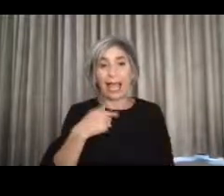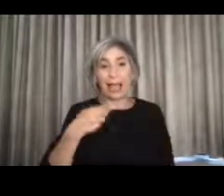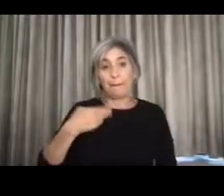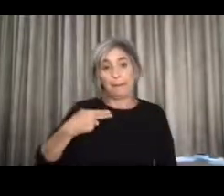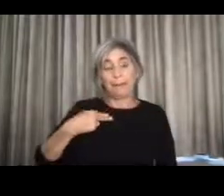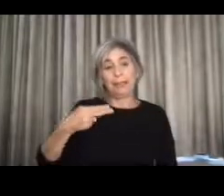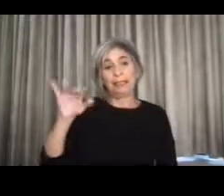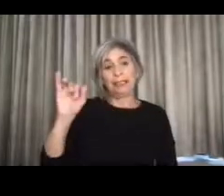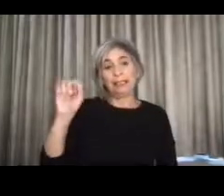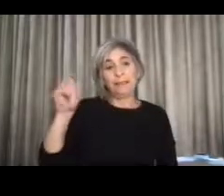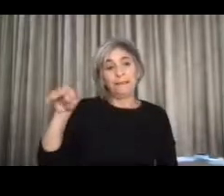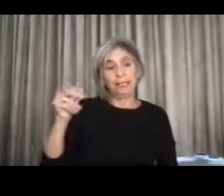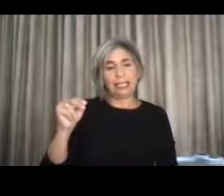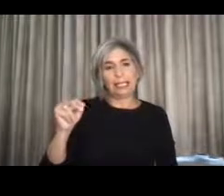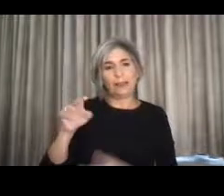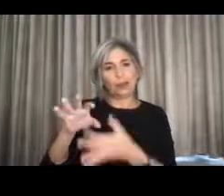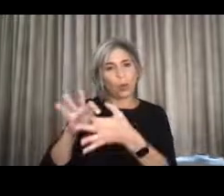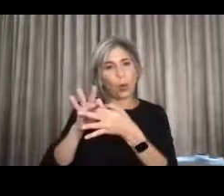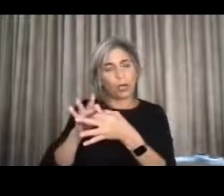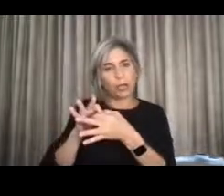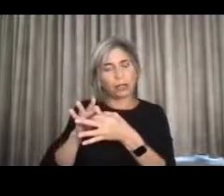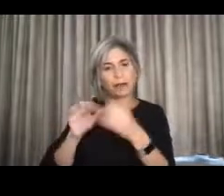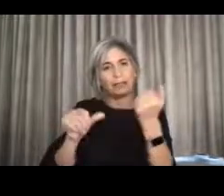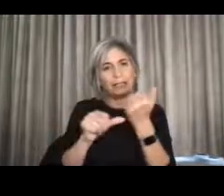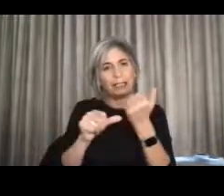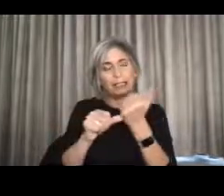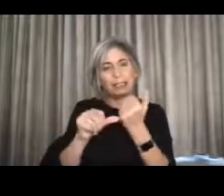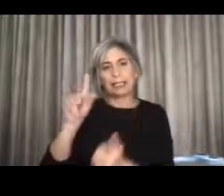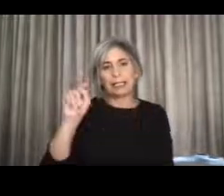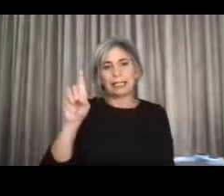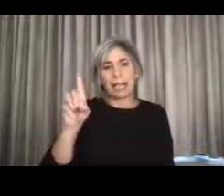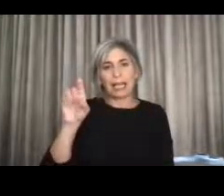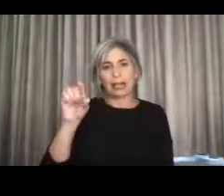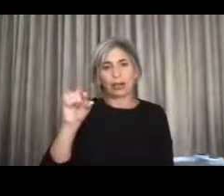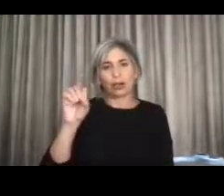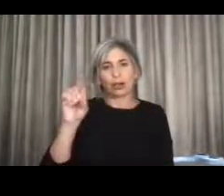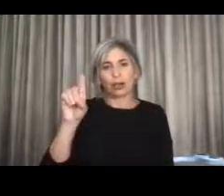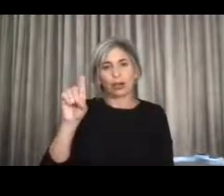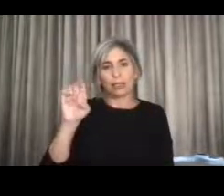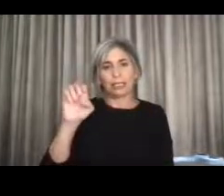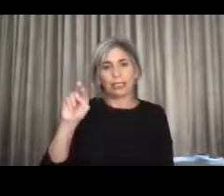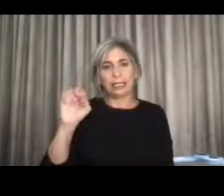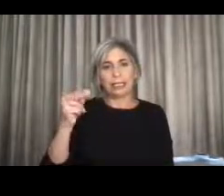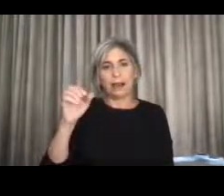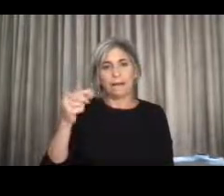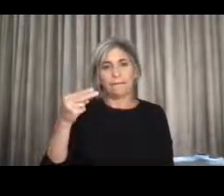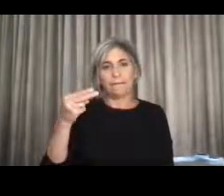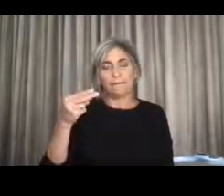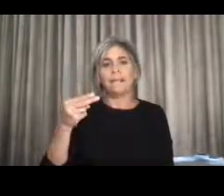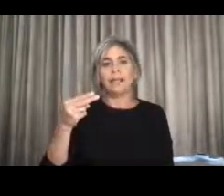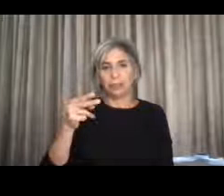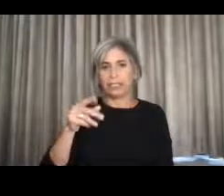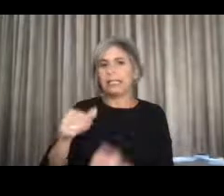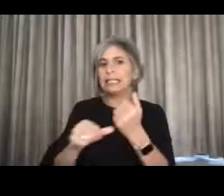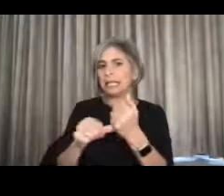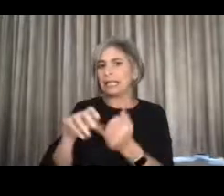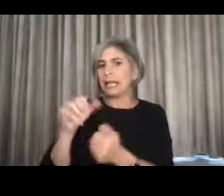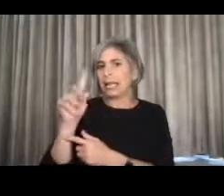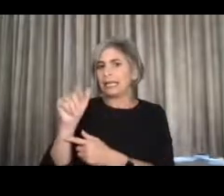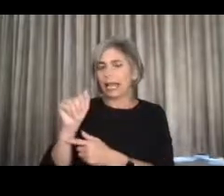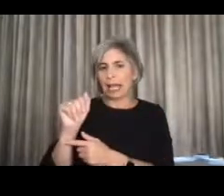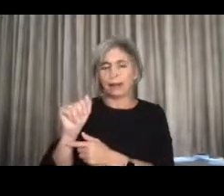Title II coordinator. I also have an assistant, Ted Goodenough, who's the ADA coordinator assistant. We also have